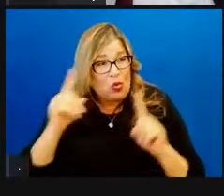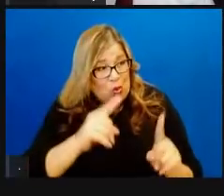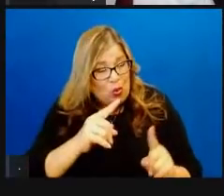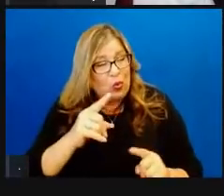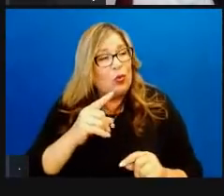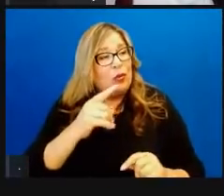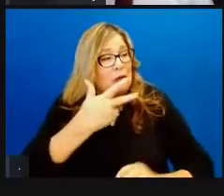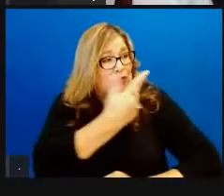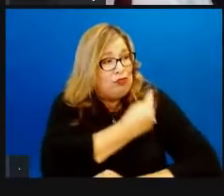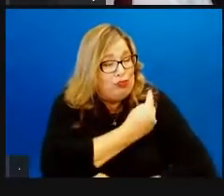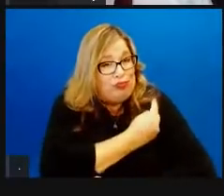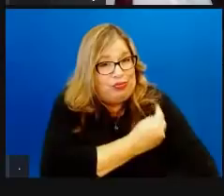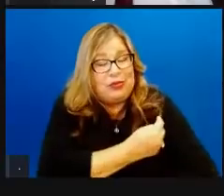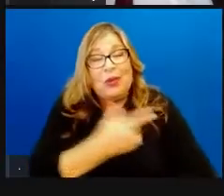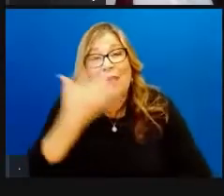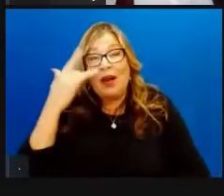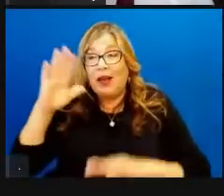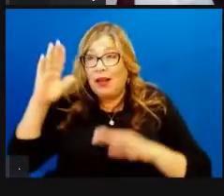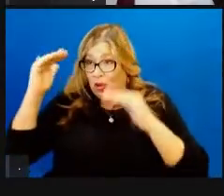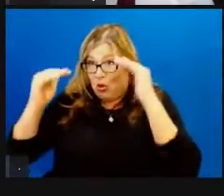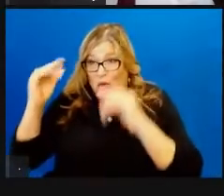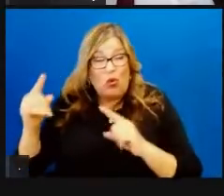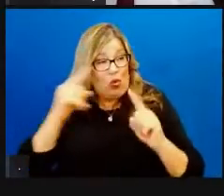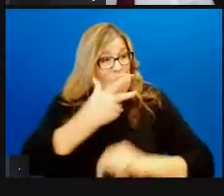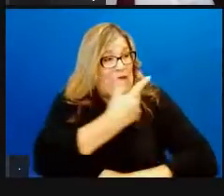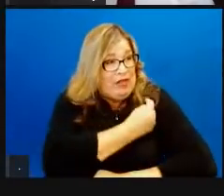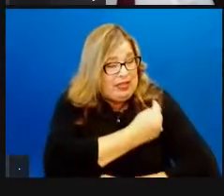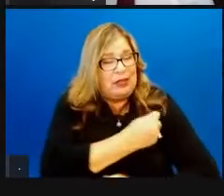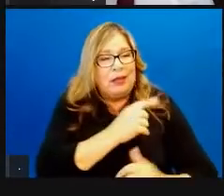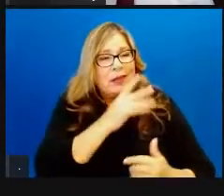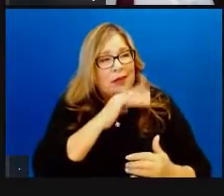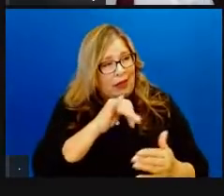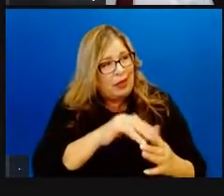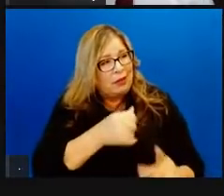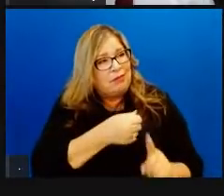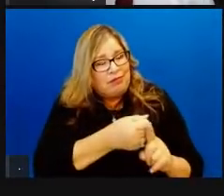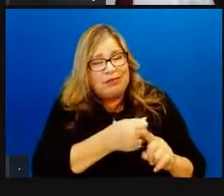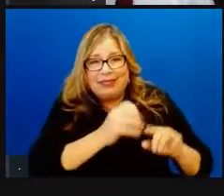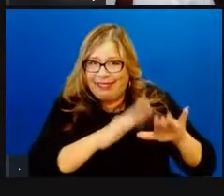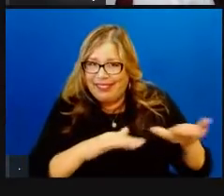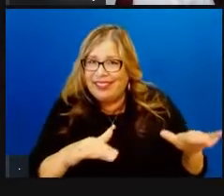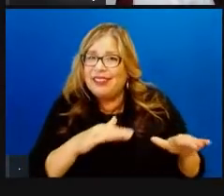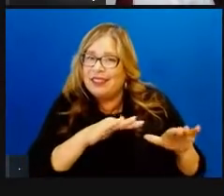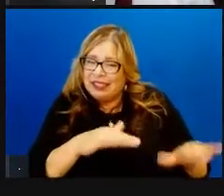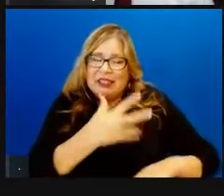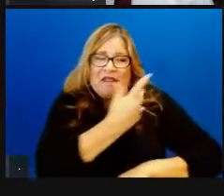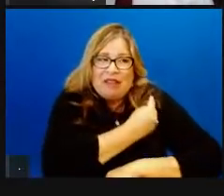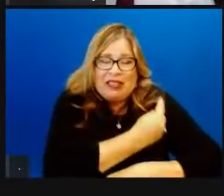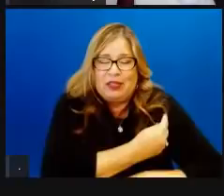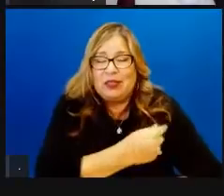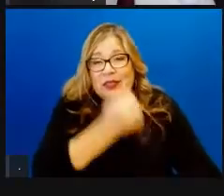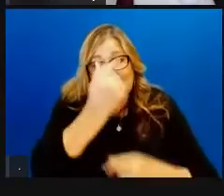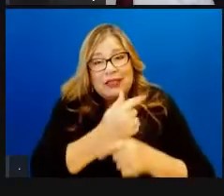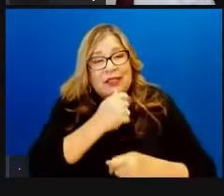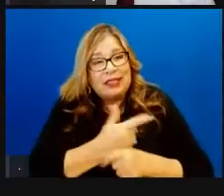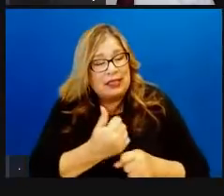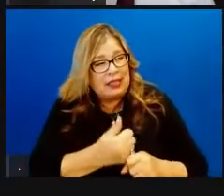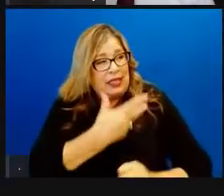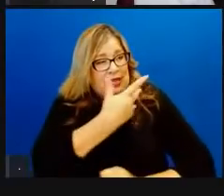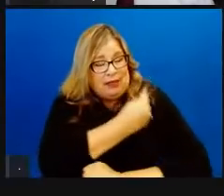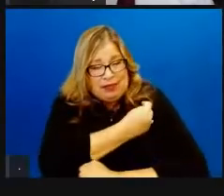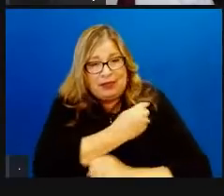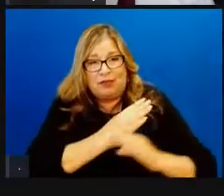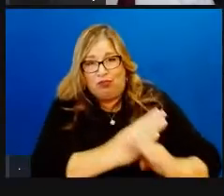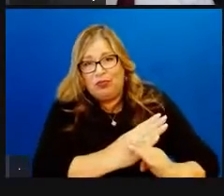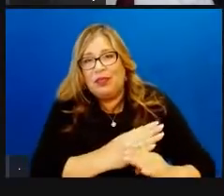supports the kids. When kids get vaccinated, that supports the other kids and their siblings. And this has been a tremendous work. We still have